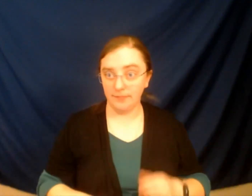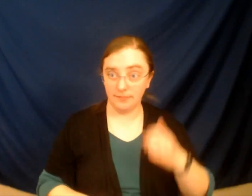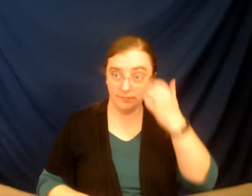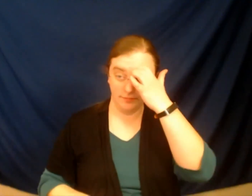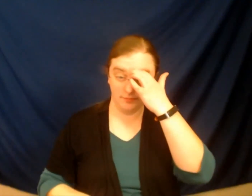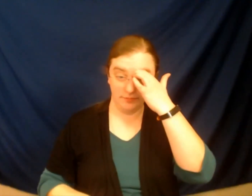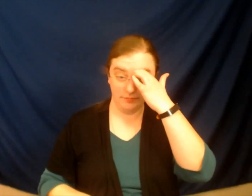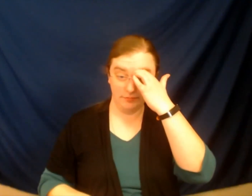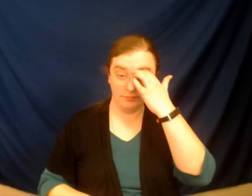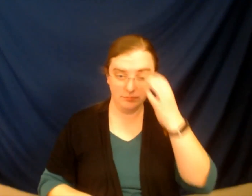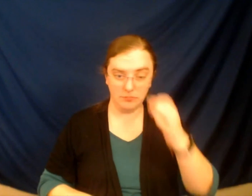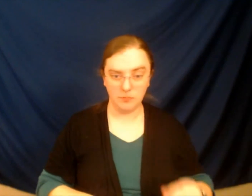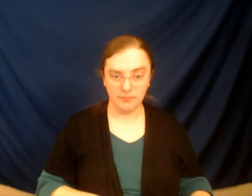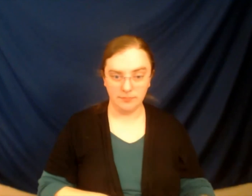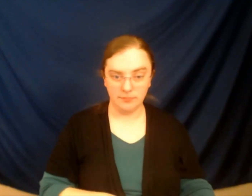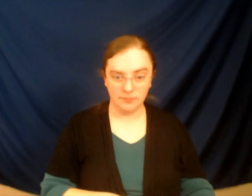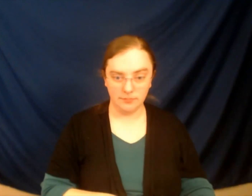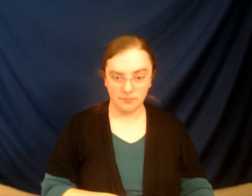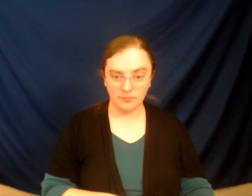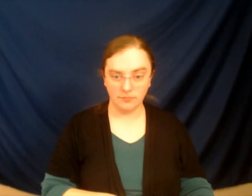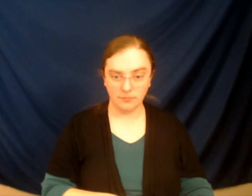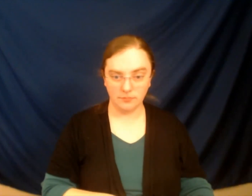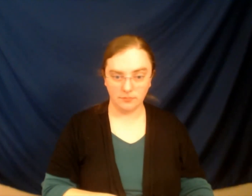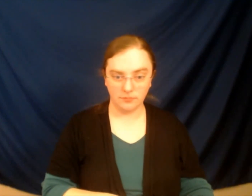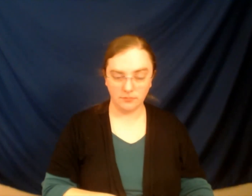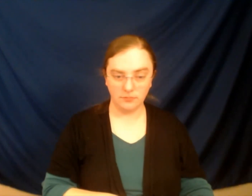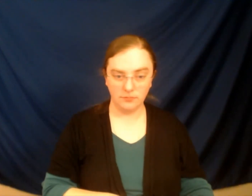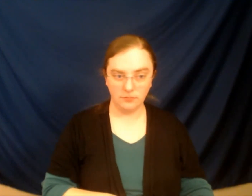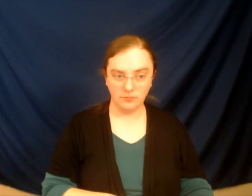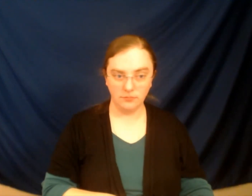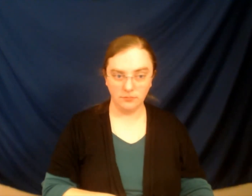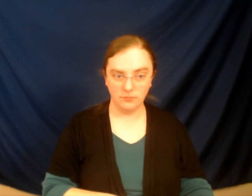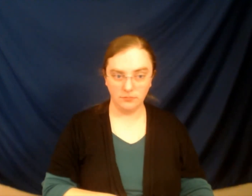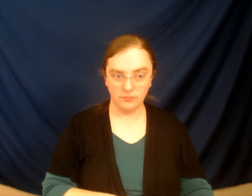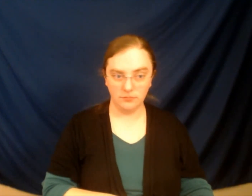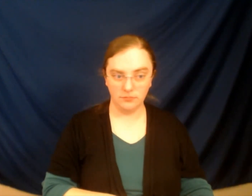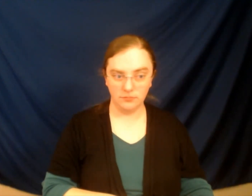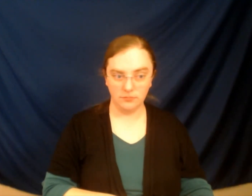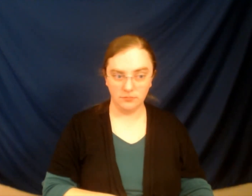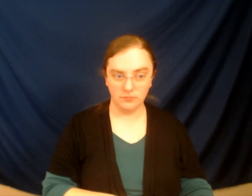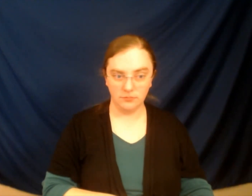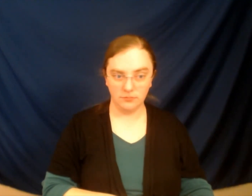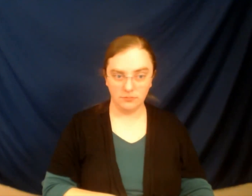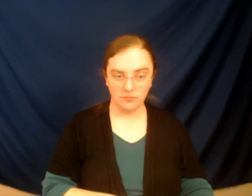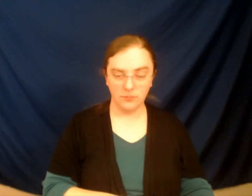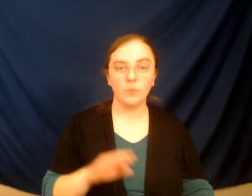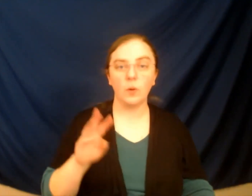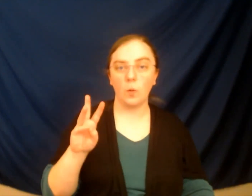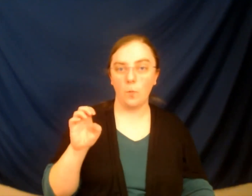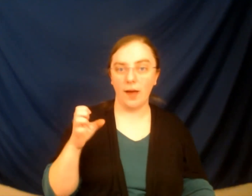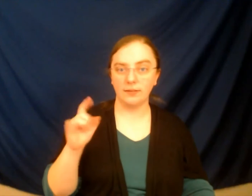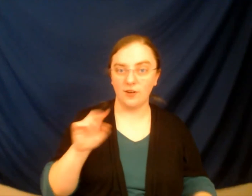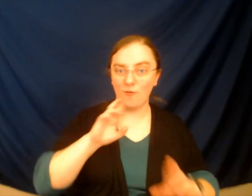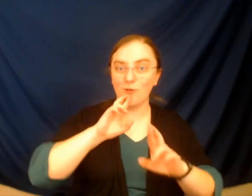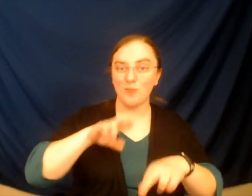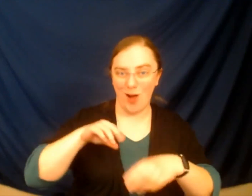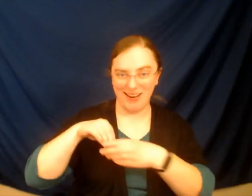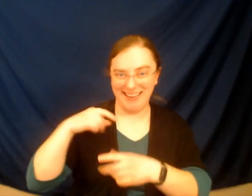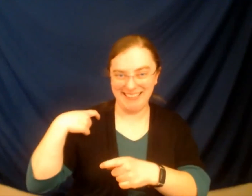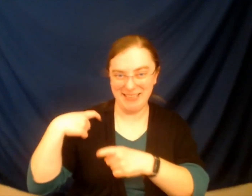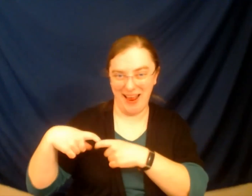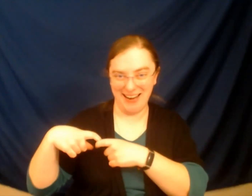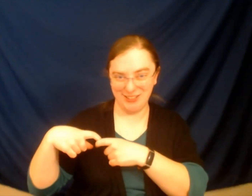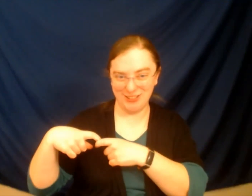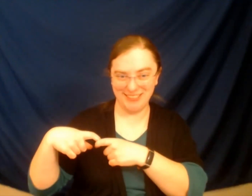kindergarten para registrarlo? O para registrarlo. ¿Está, va a ir a kinder del desarrollo